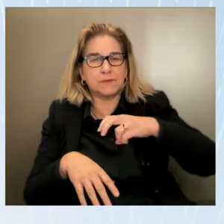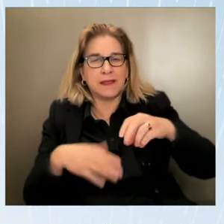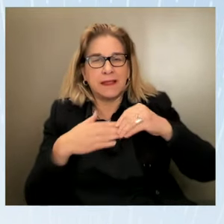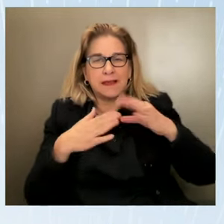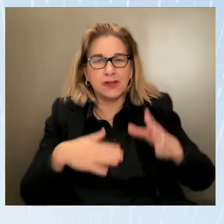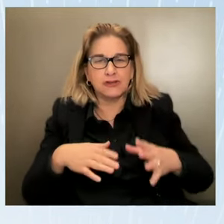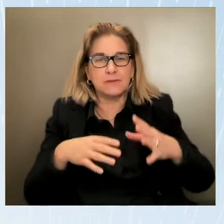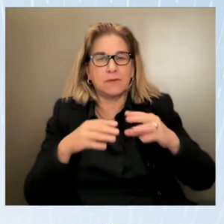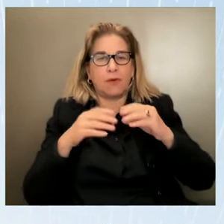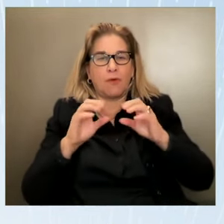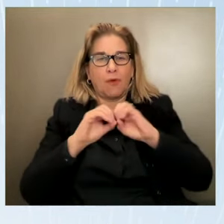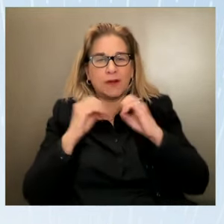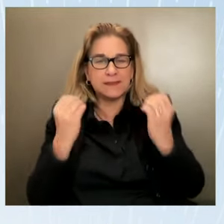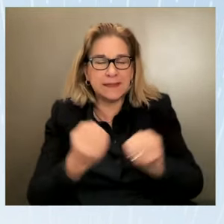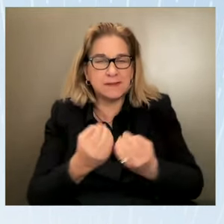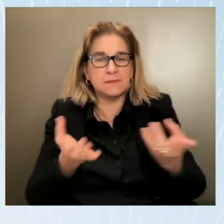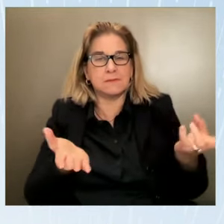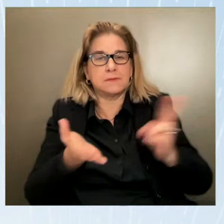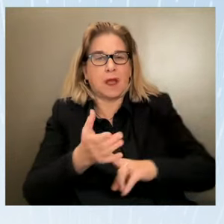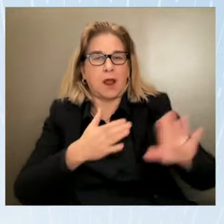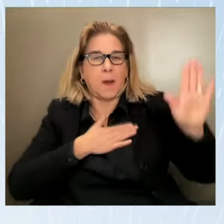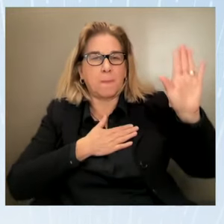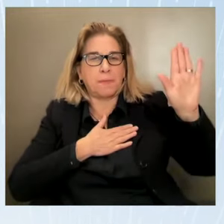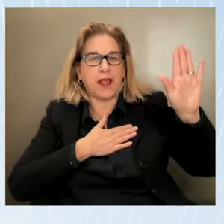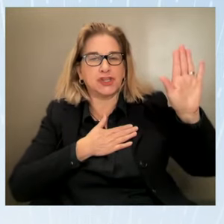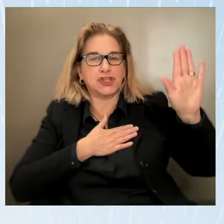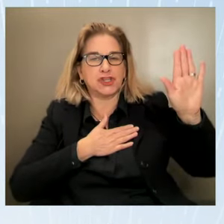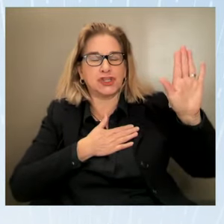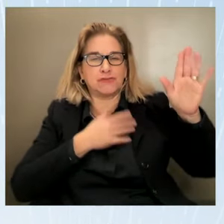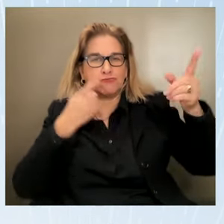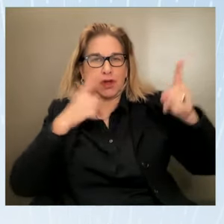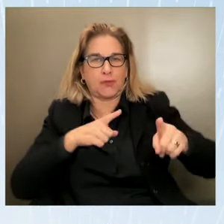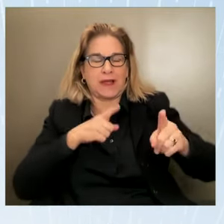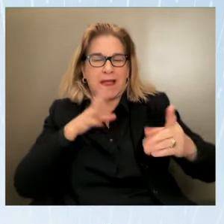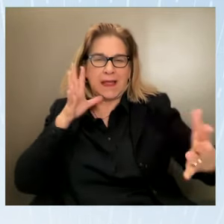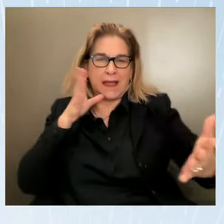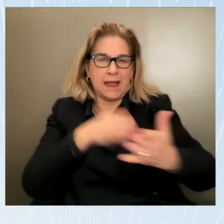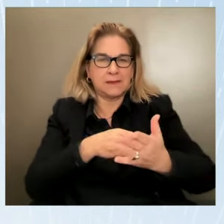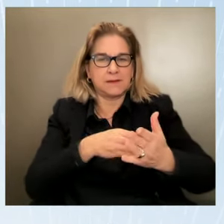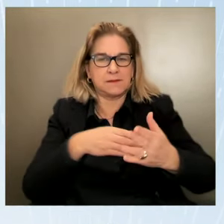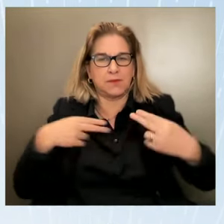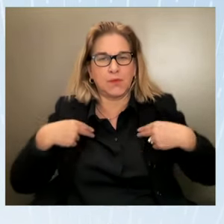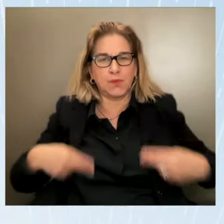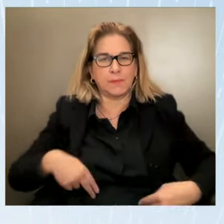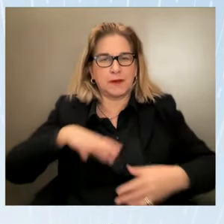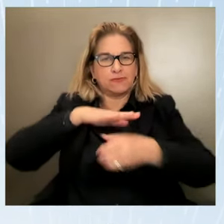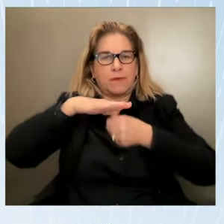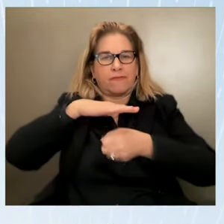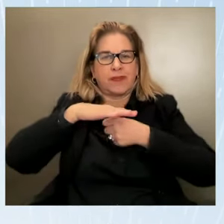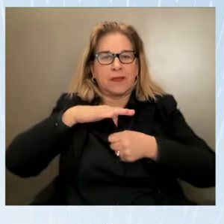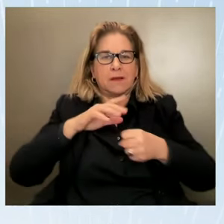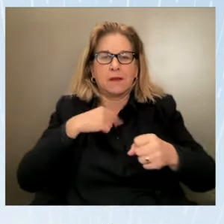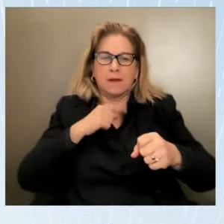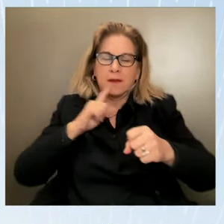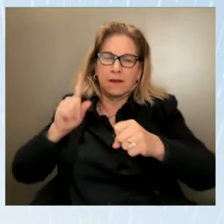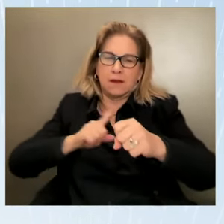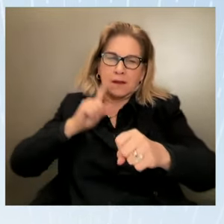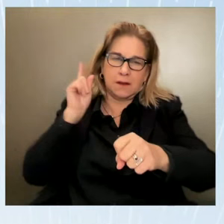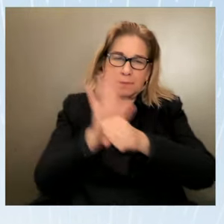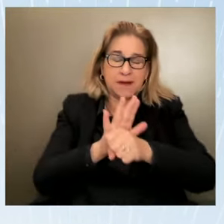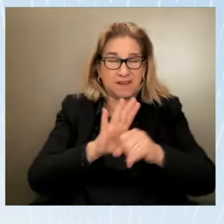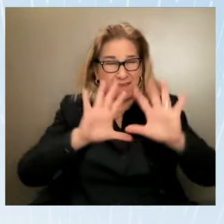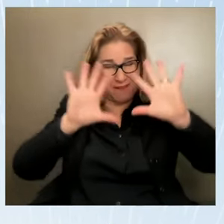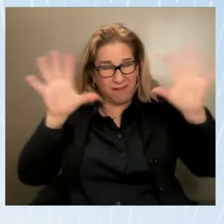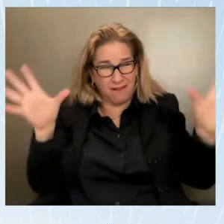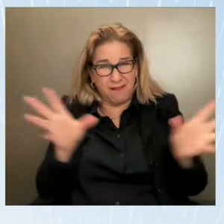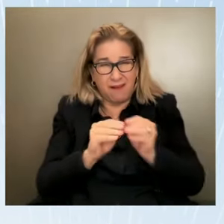and have committed to train more than 1.3 million employees. We'll continue to require every state to permanently